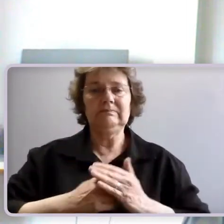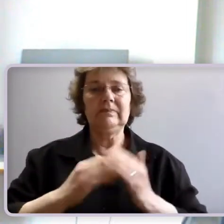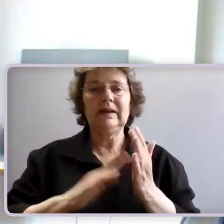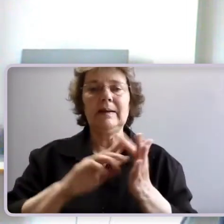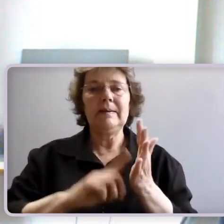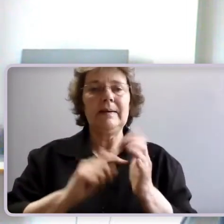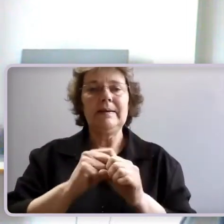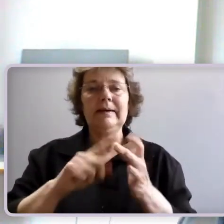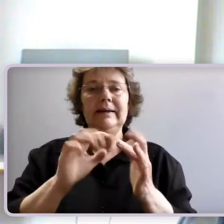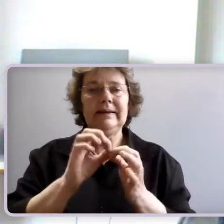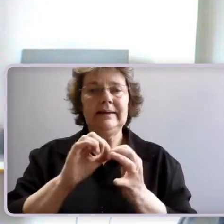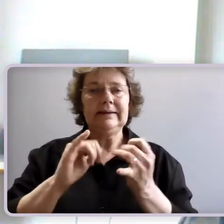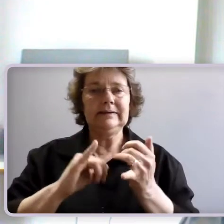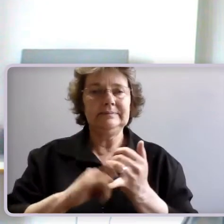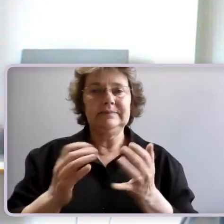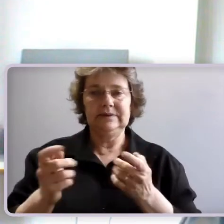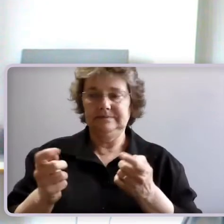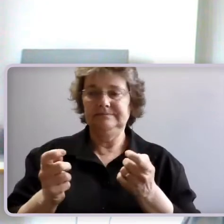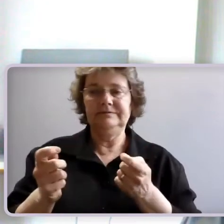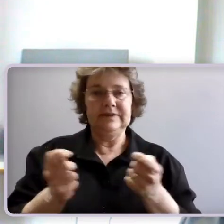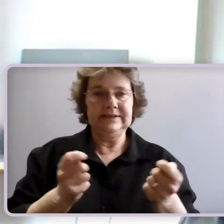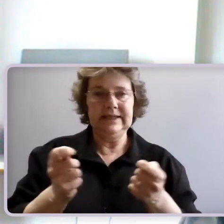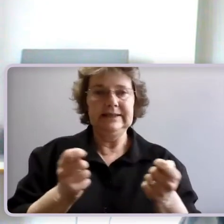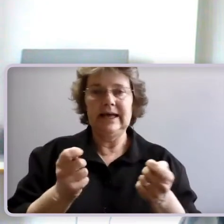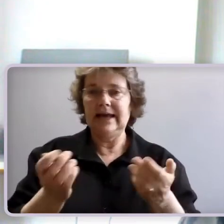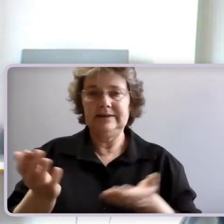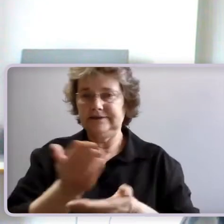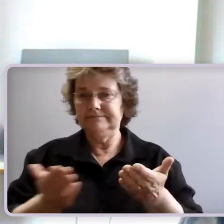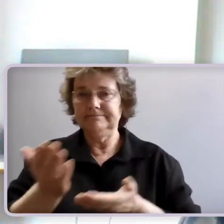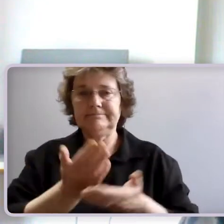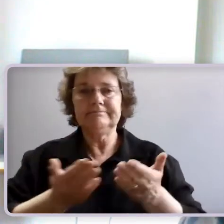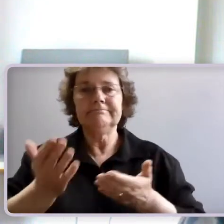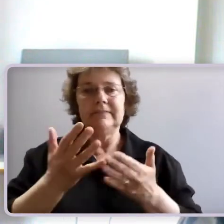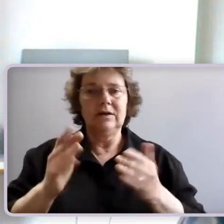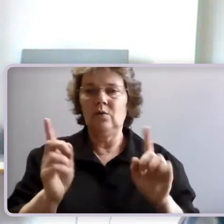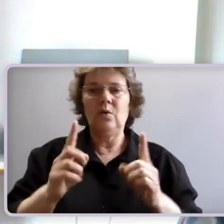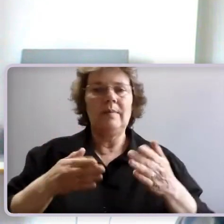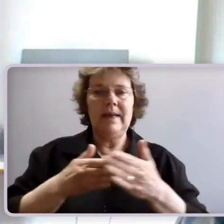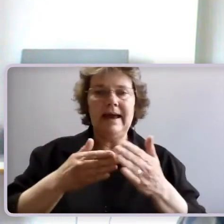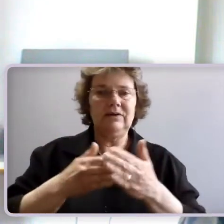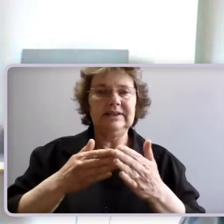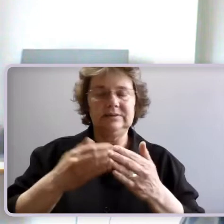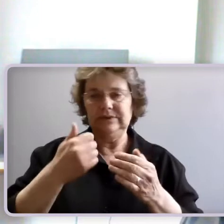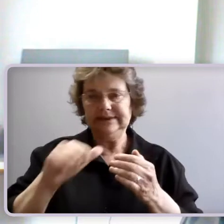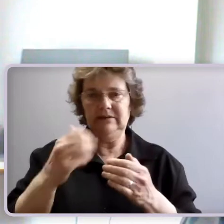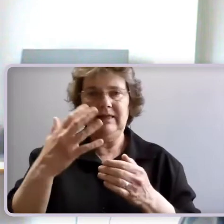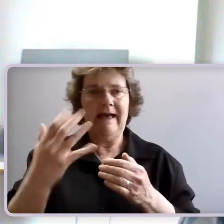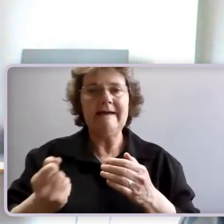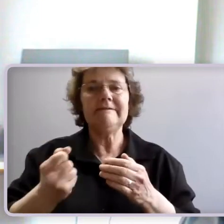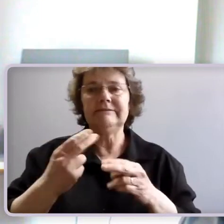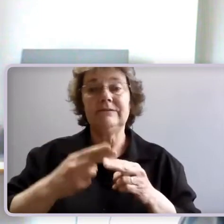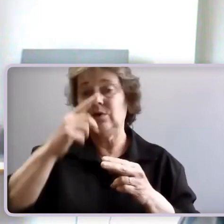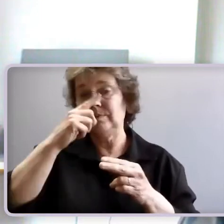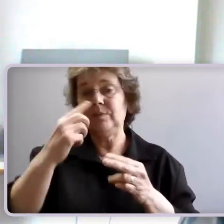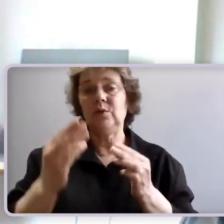leaders to consider what barriers remain stubbornly in place that exclude the voices of people with disability. Why aren't